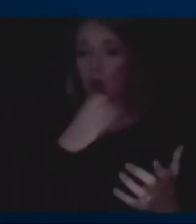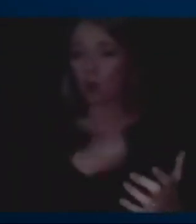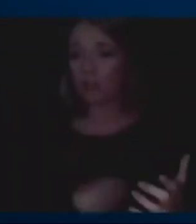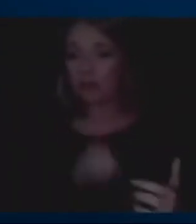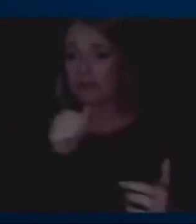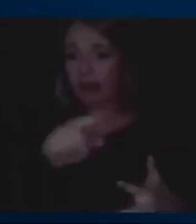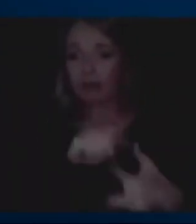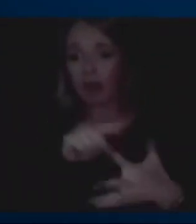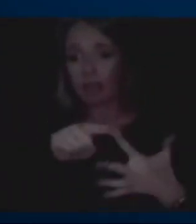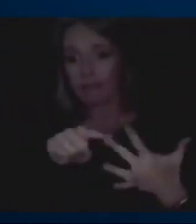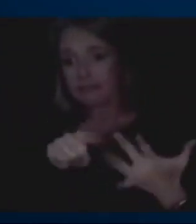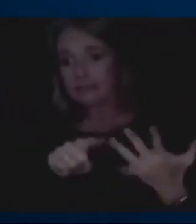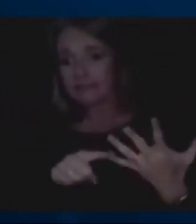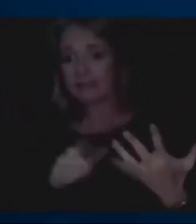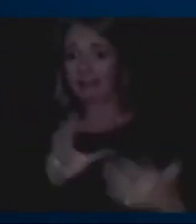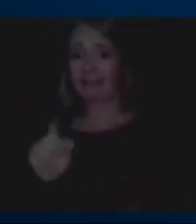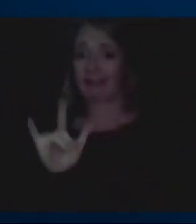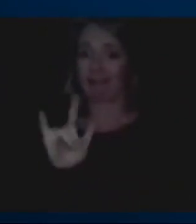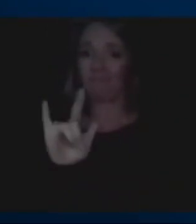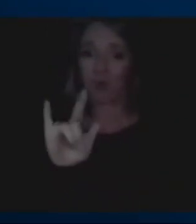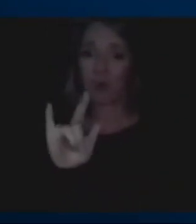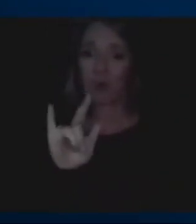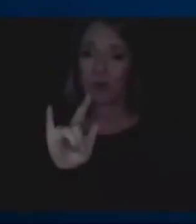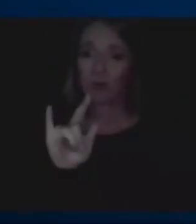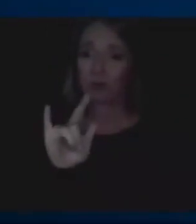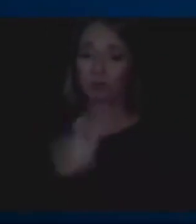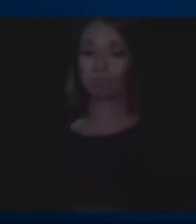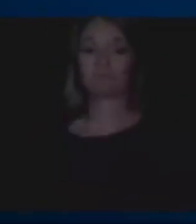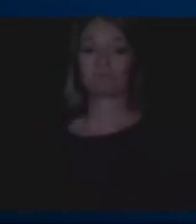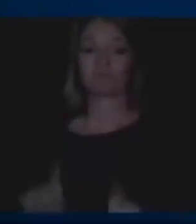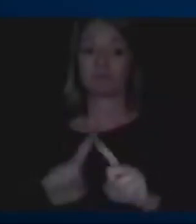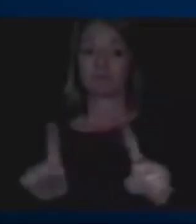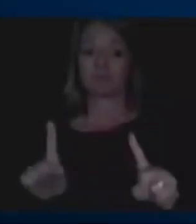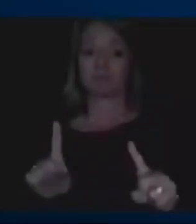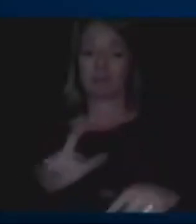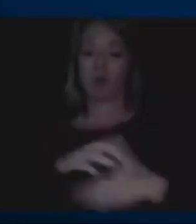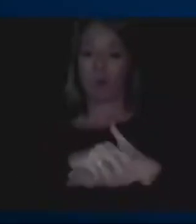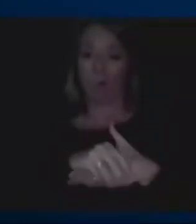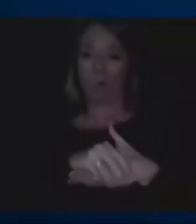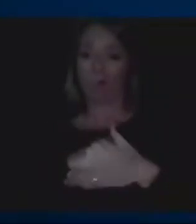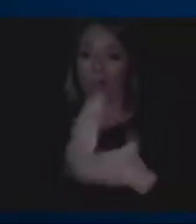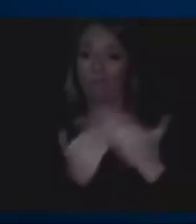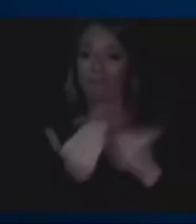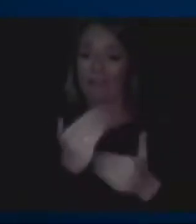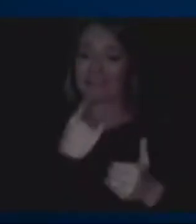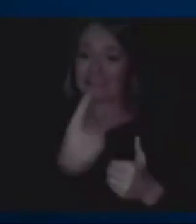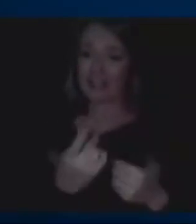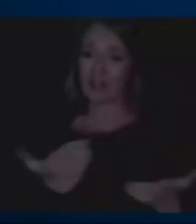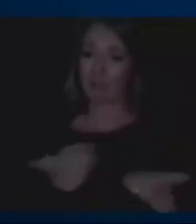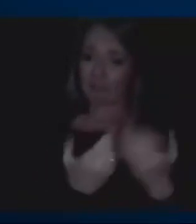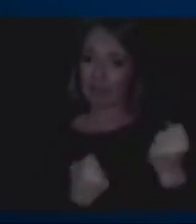you. But I just hold their hand, and I tell them that I'm there with them, and